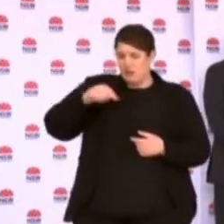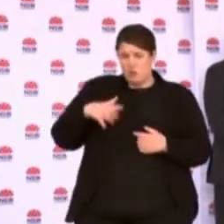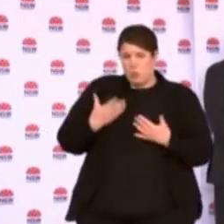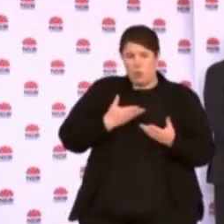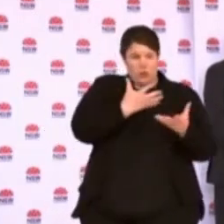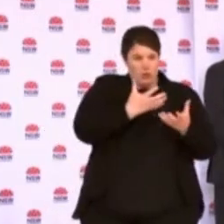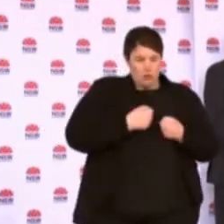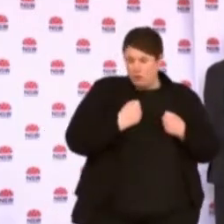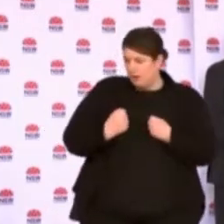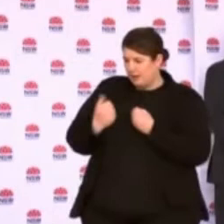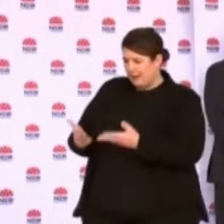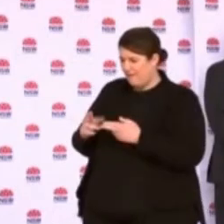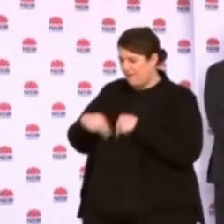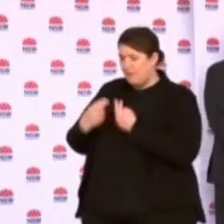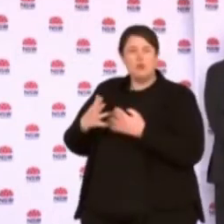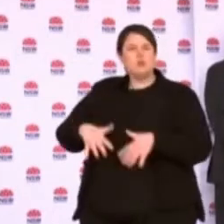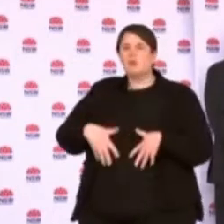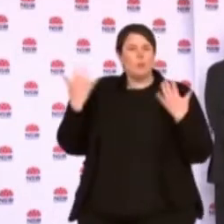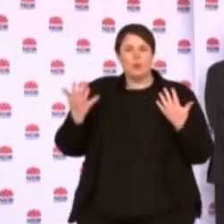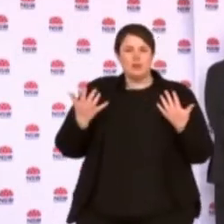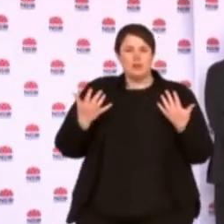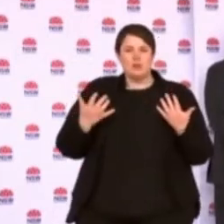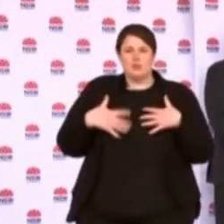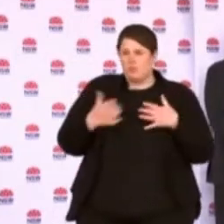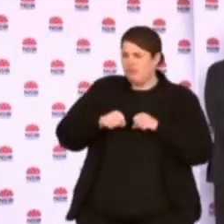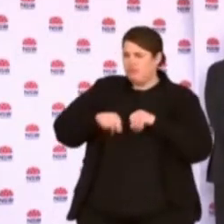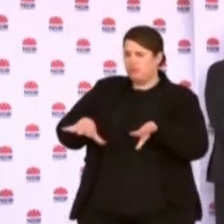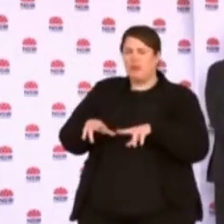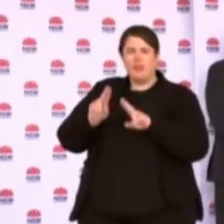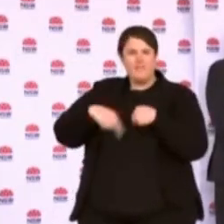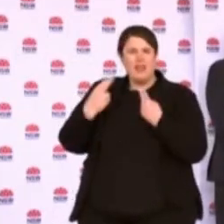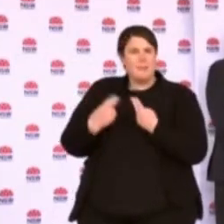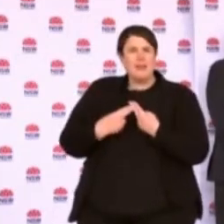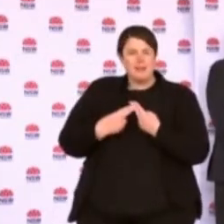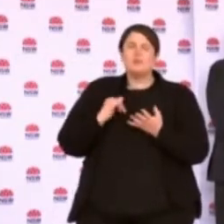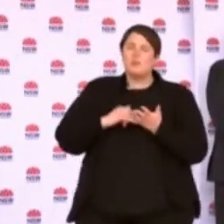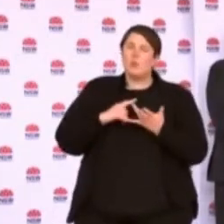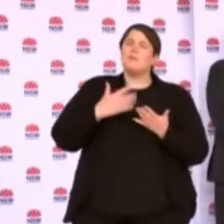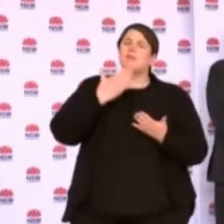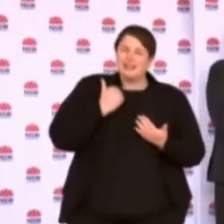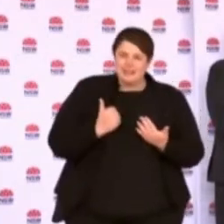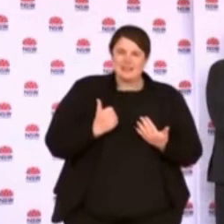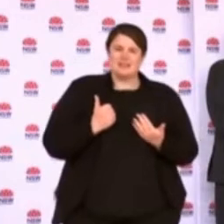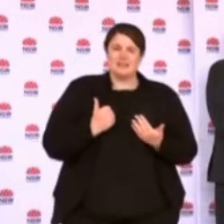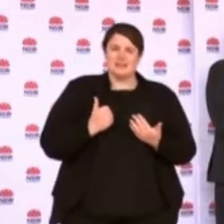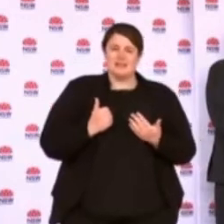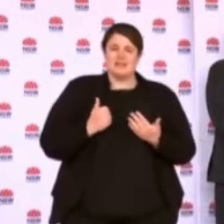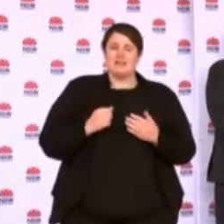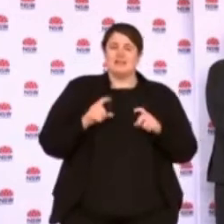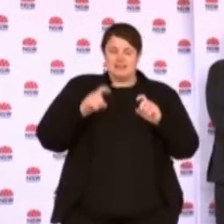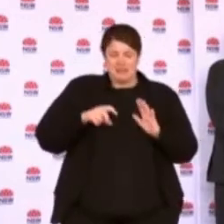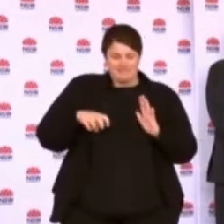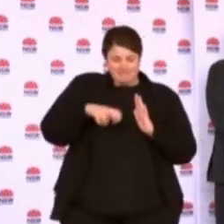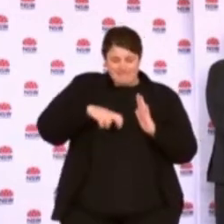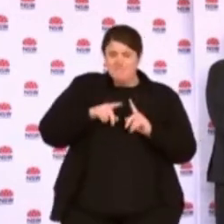on COVID, no one wants to infect their loved ones. So please stay